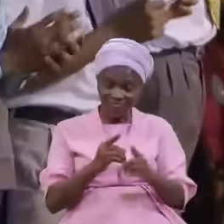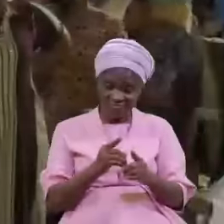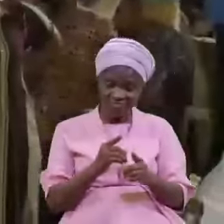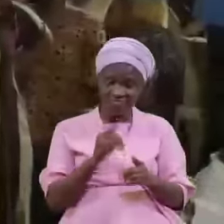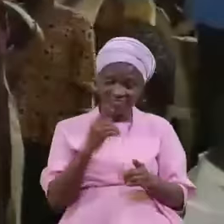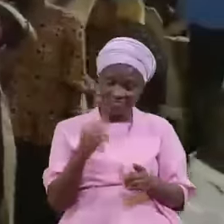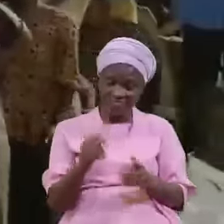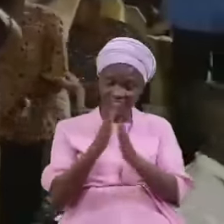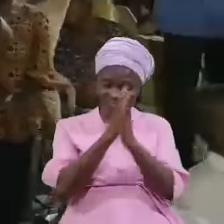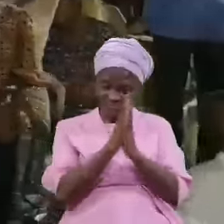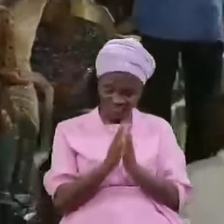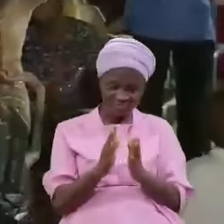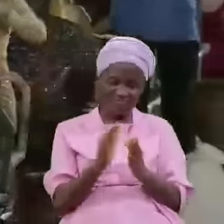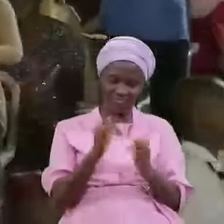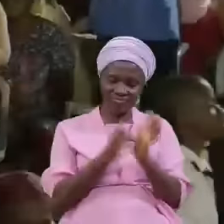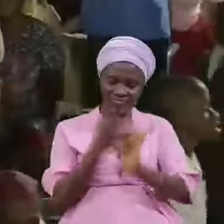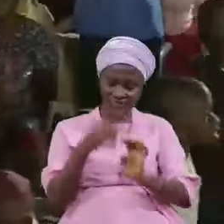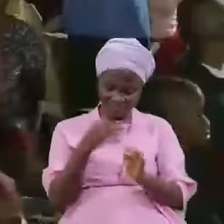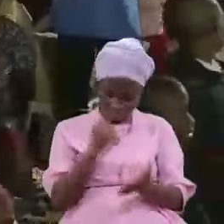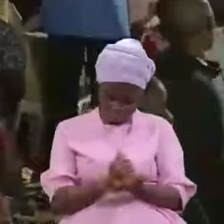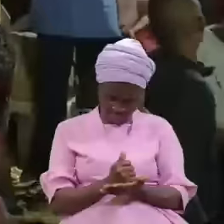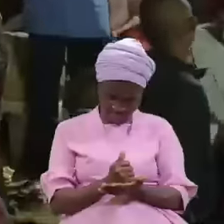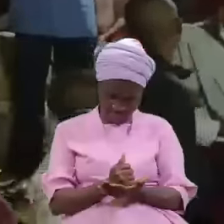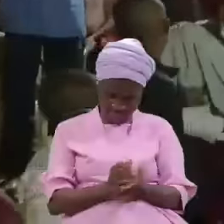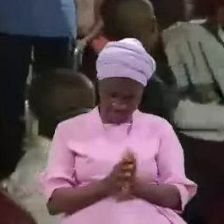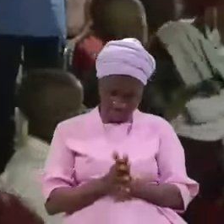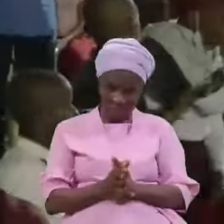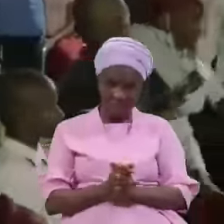Check up.